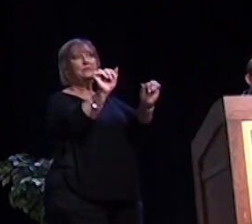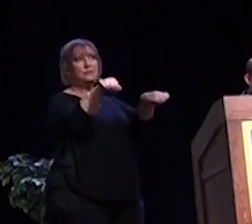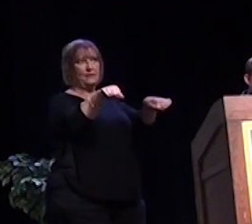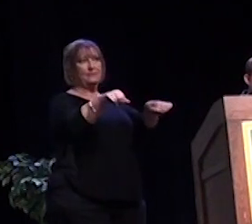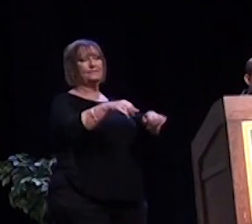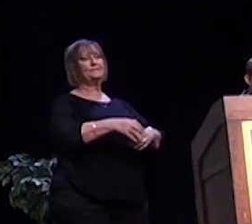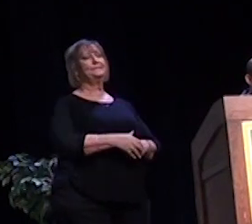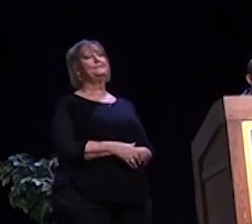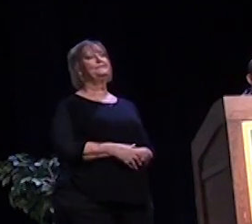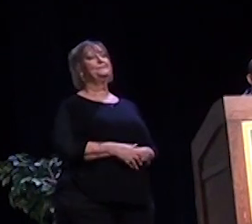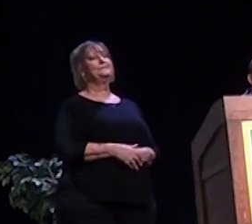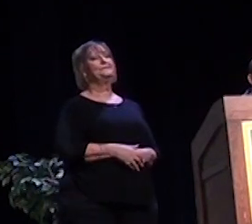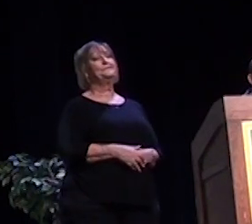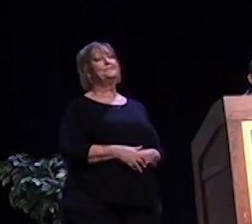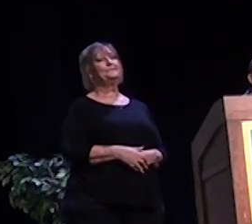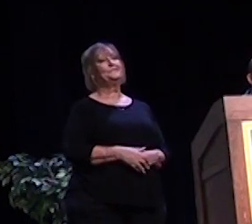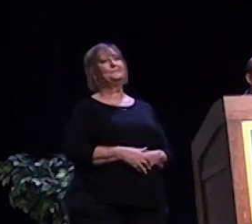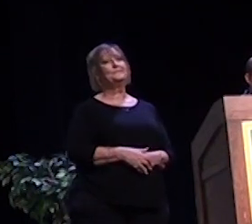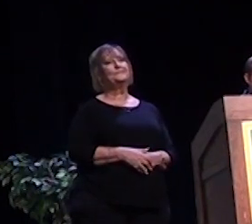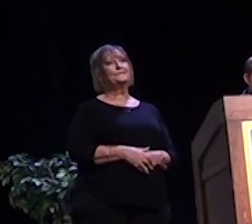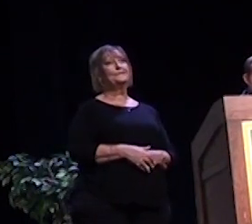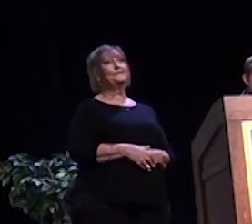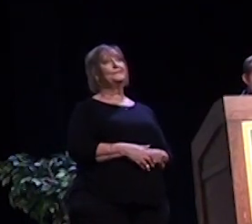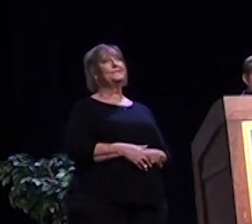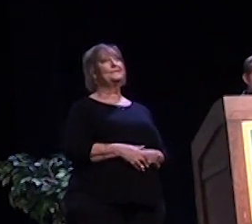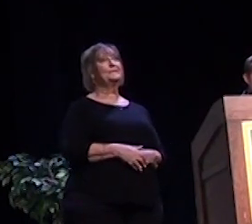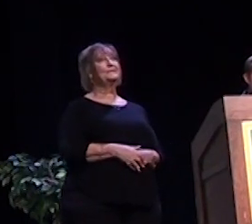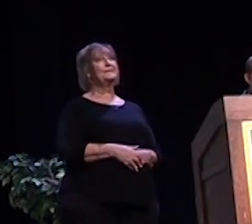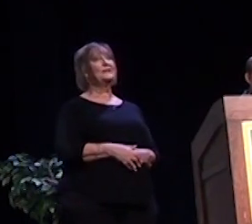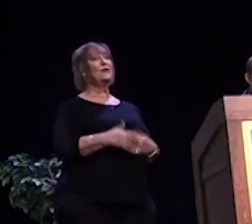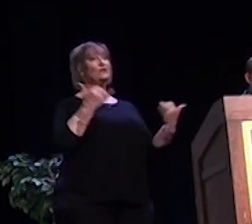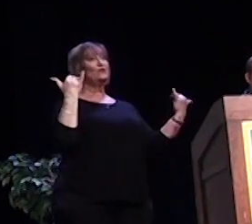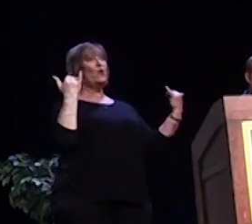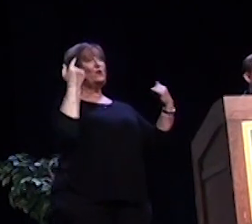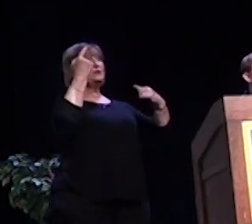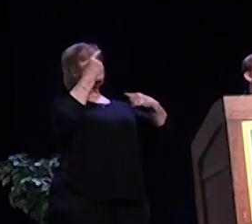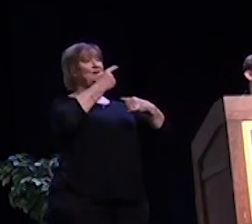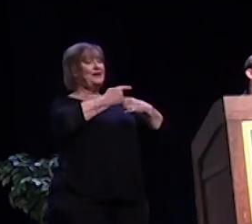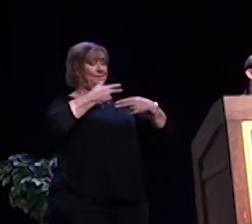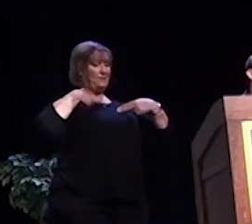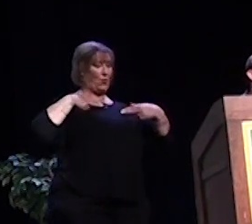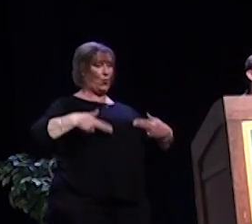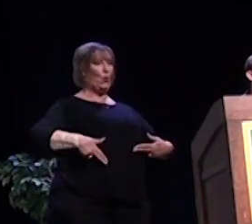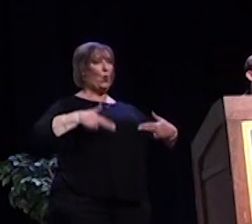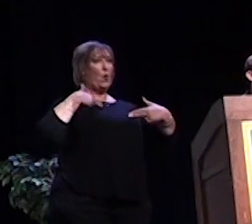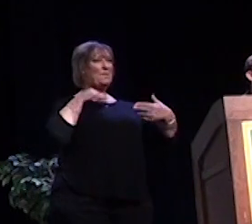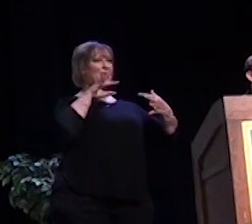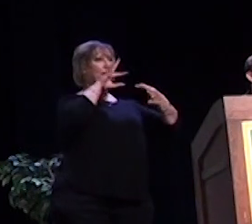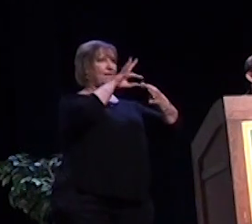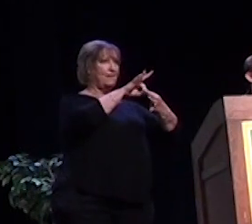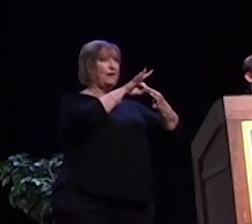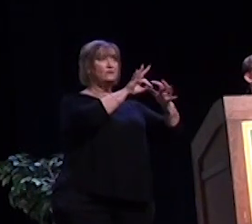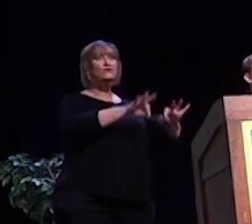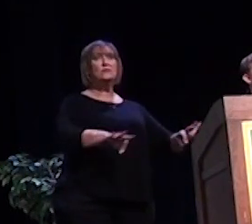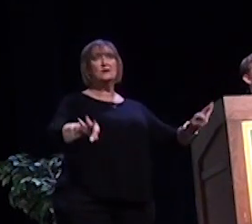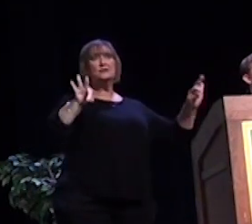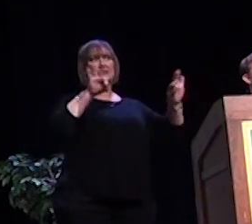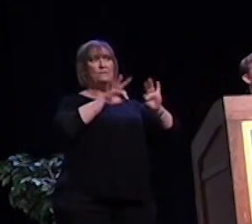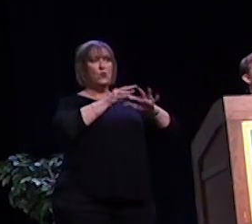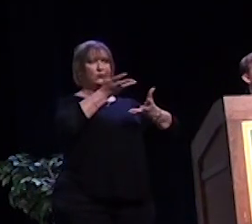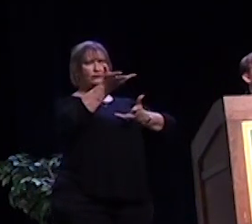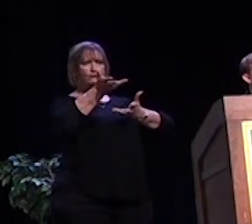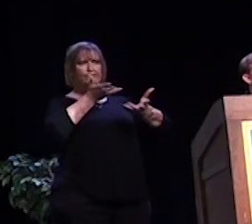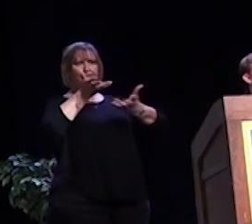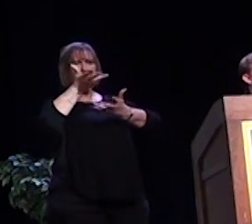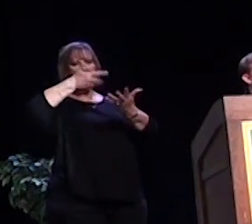forward. So again, we have this human connection to each other that is vital, right? And we are